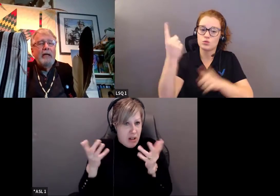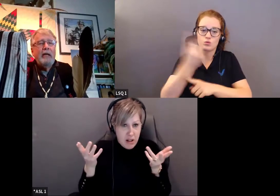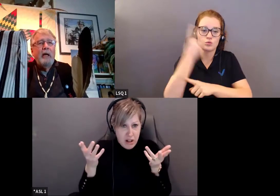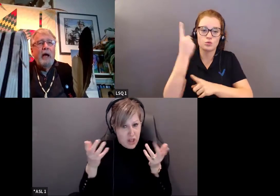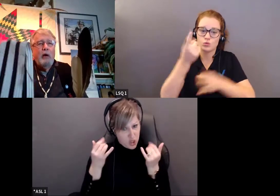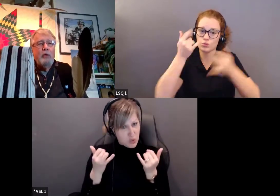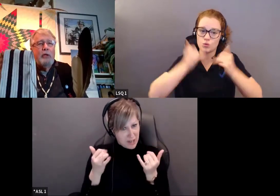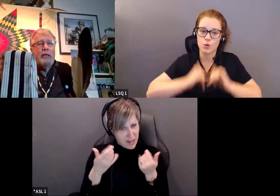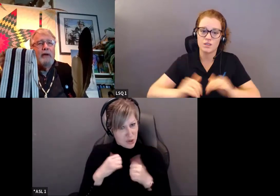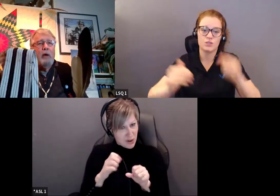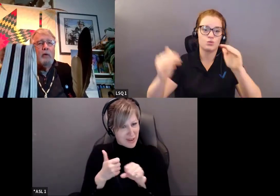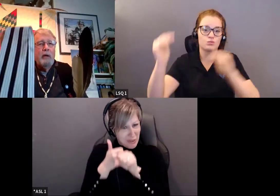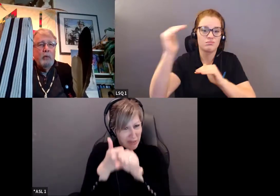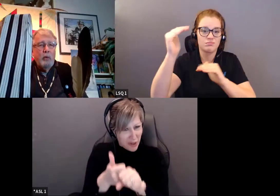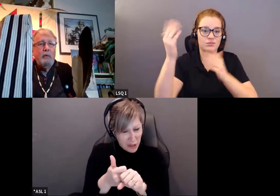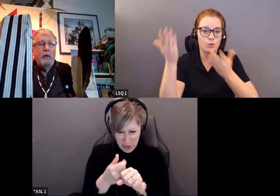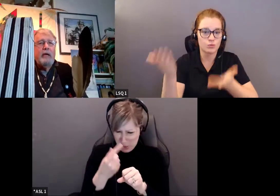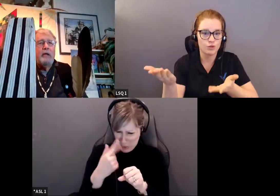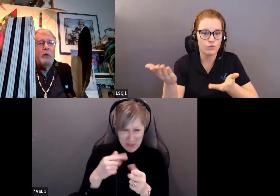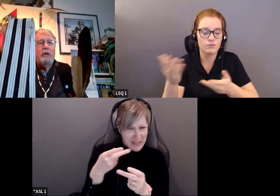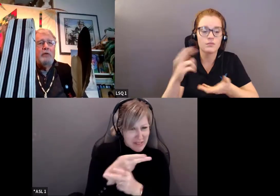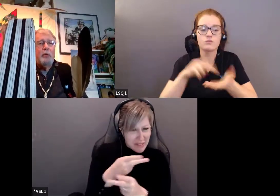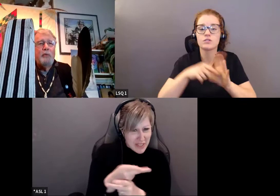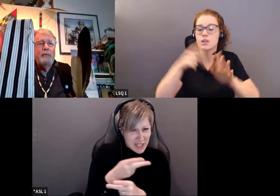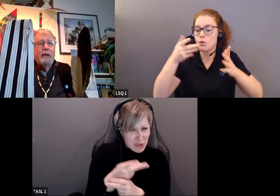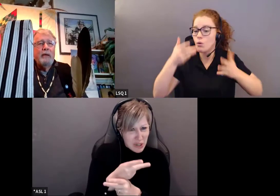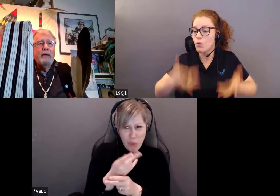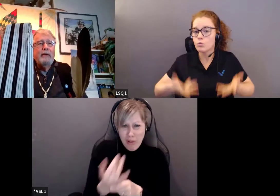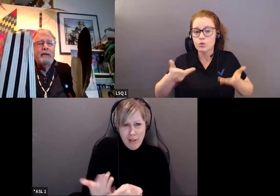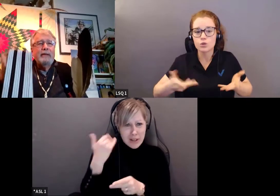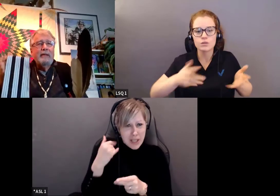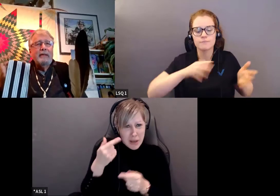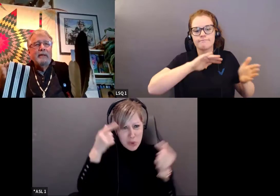to find how to live out what we had agreed to.